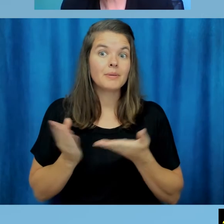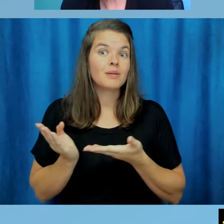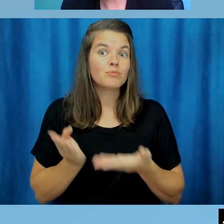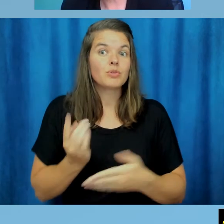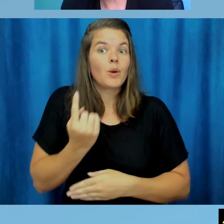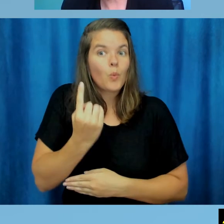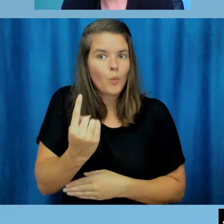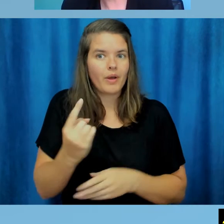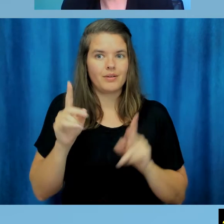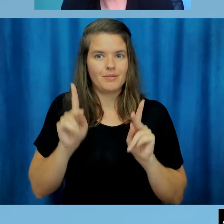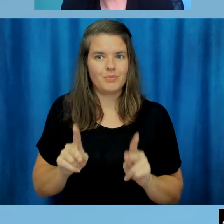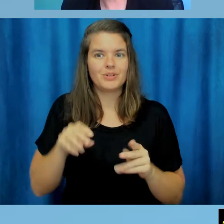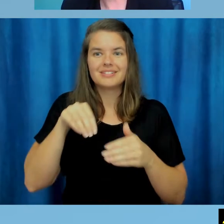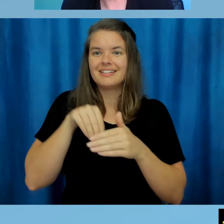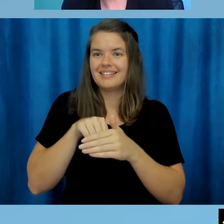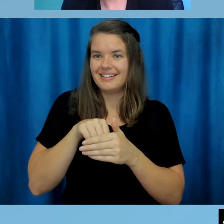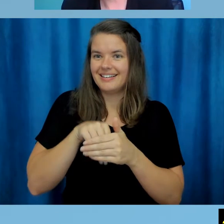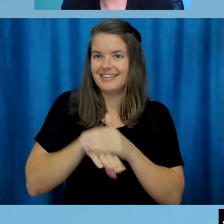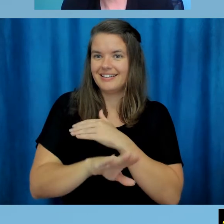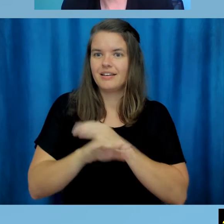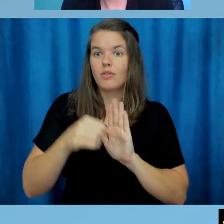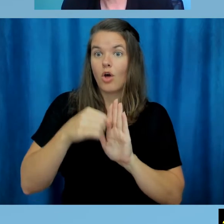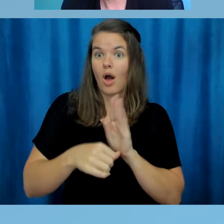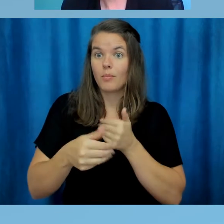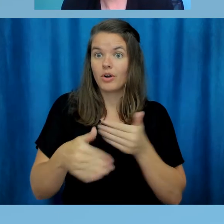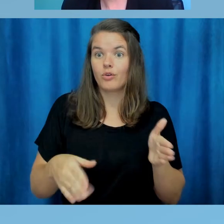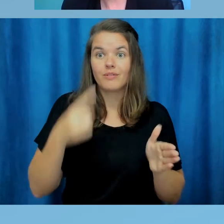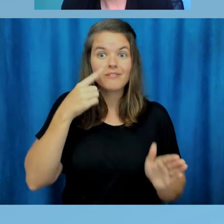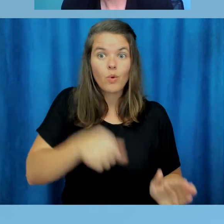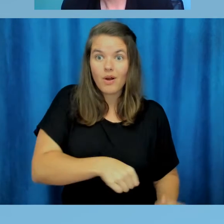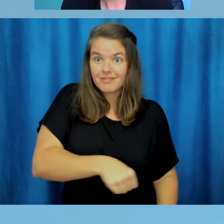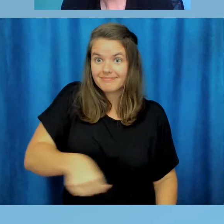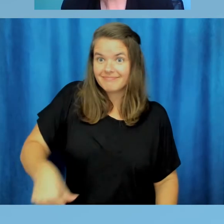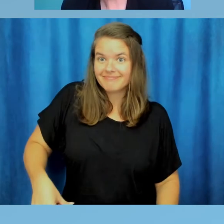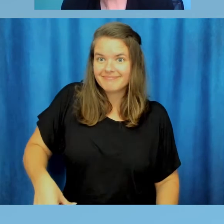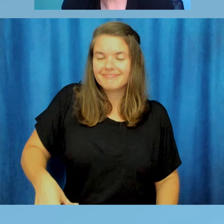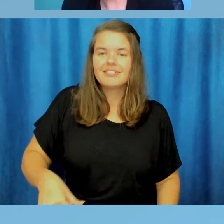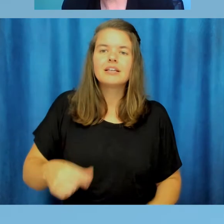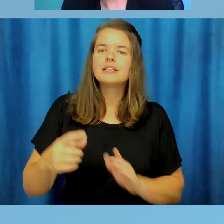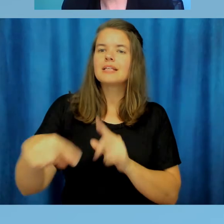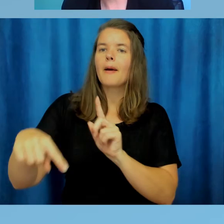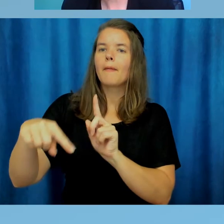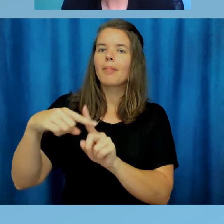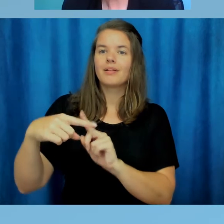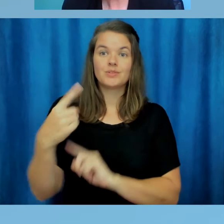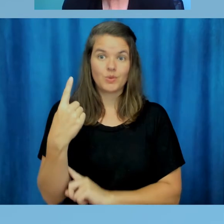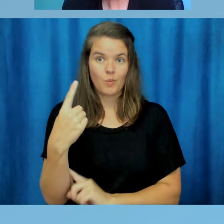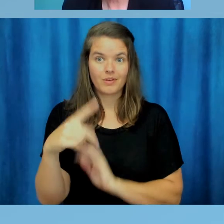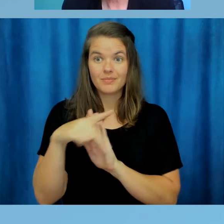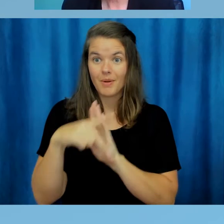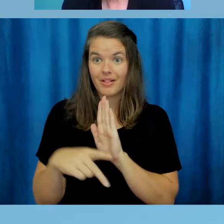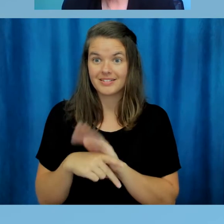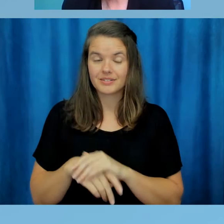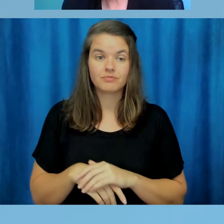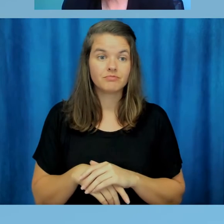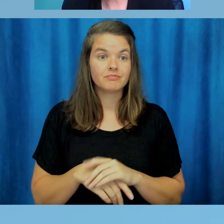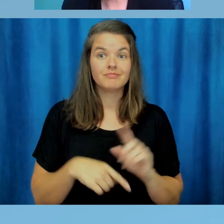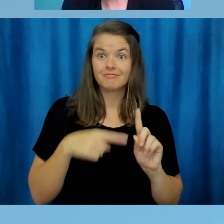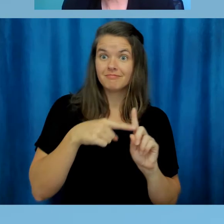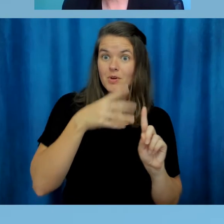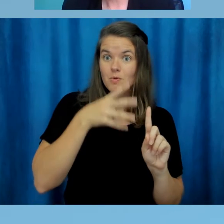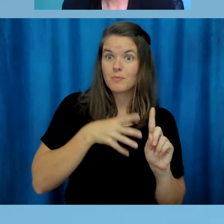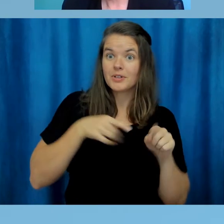one person into the operating room for her C-section. This is the +1 policy. During